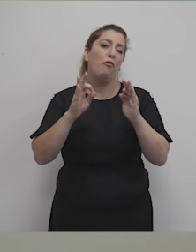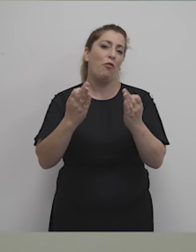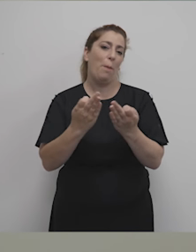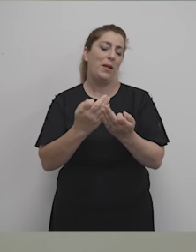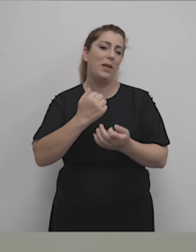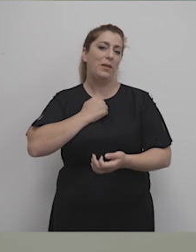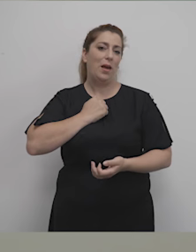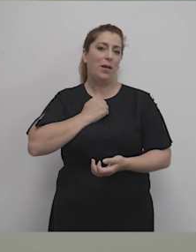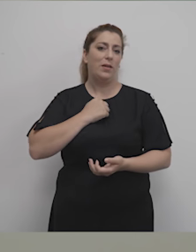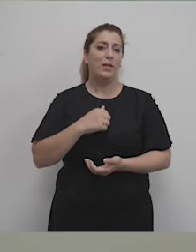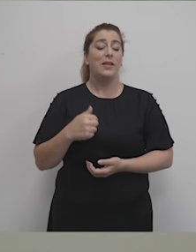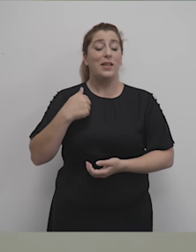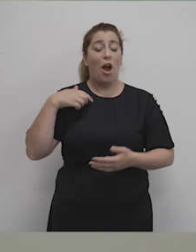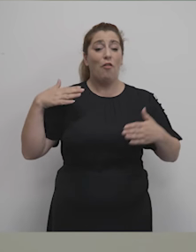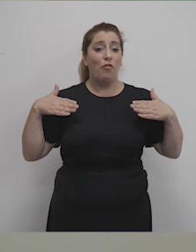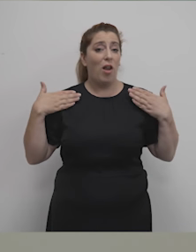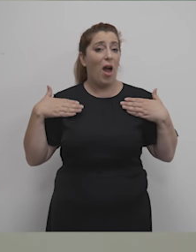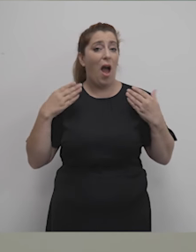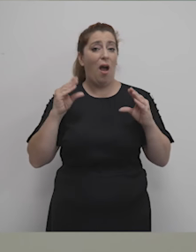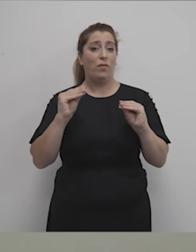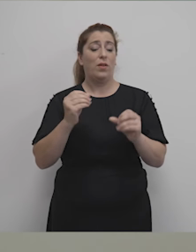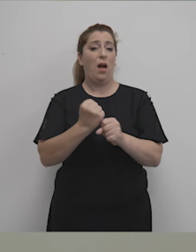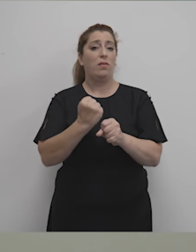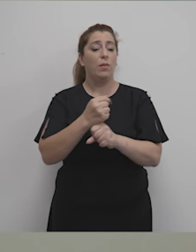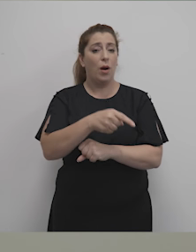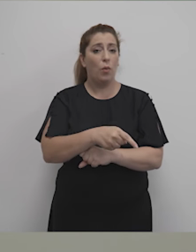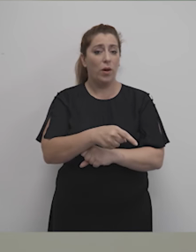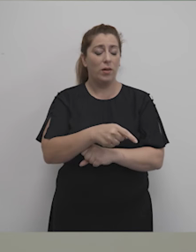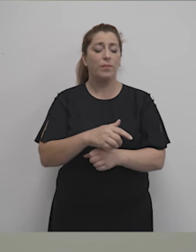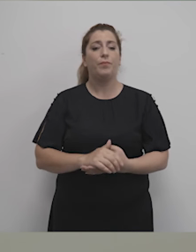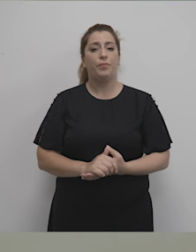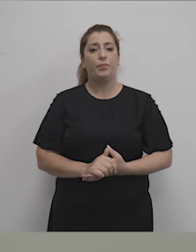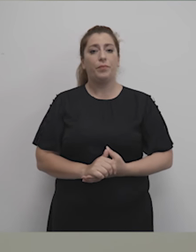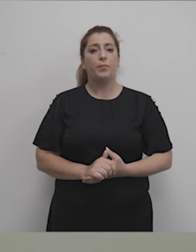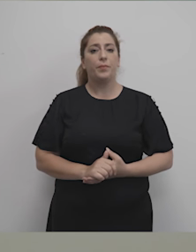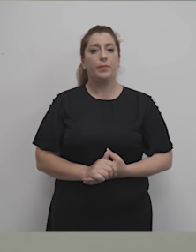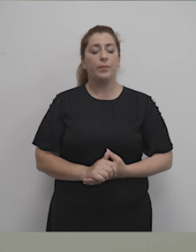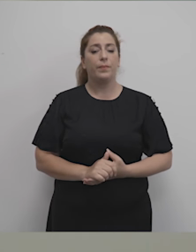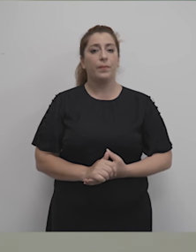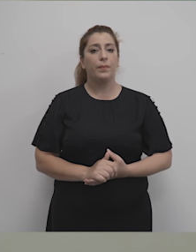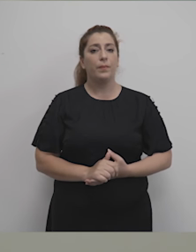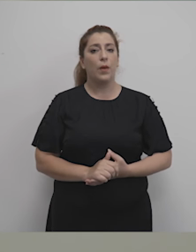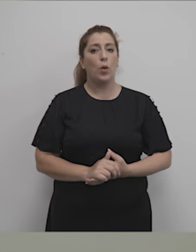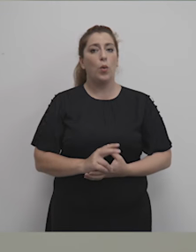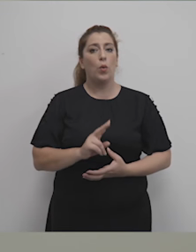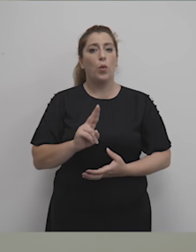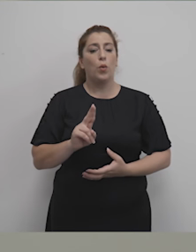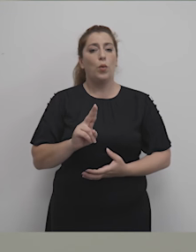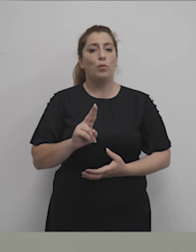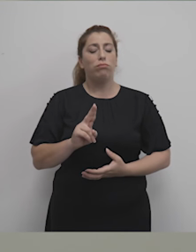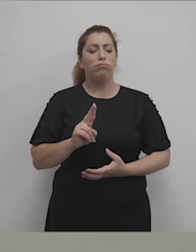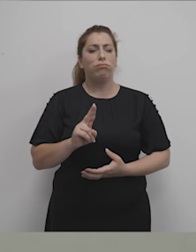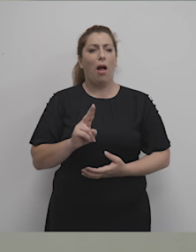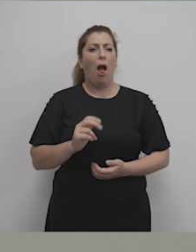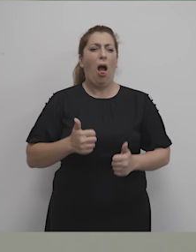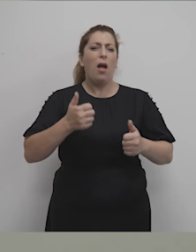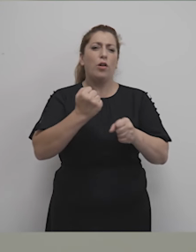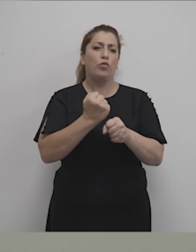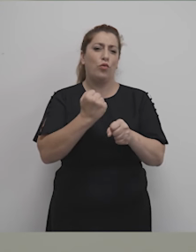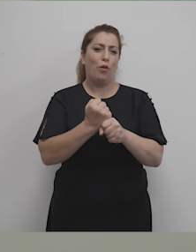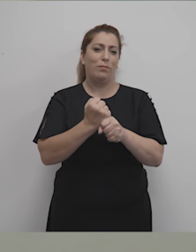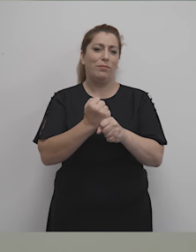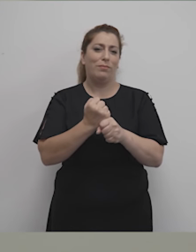vera kontenta li naħdem dan ix-xogħol u aħjar ma noqgħodx id-dar naqla